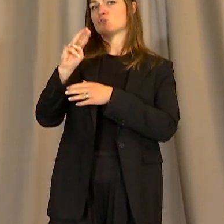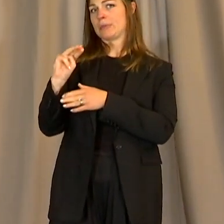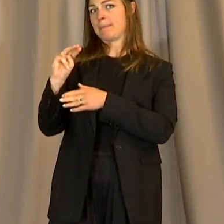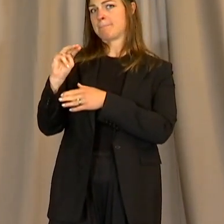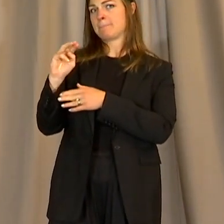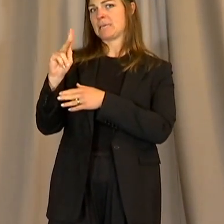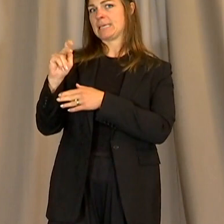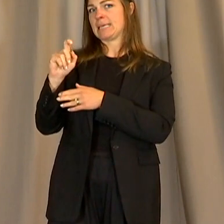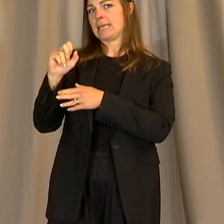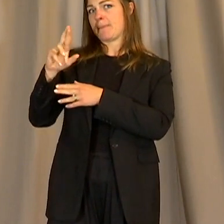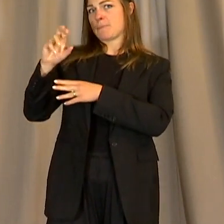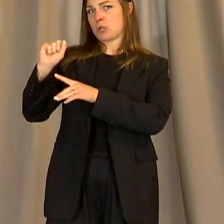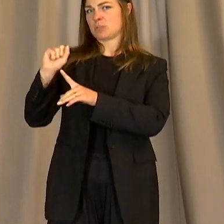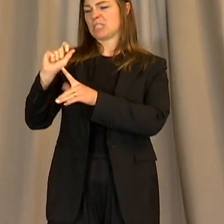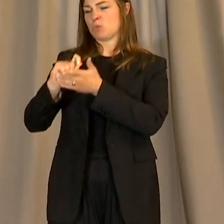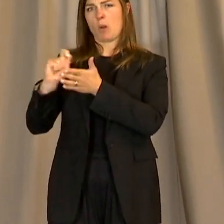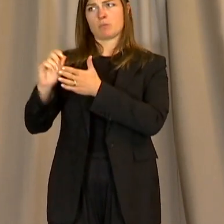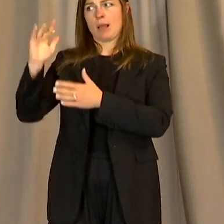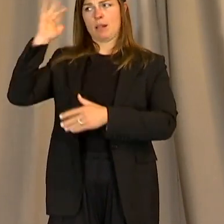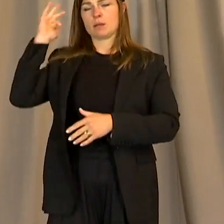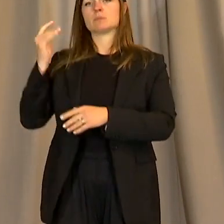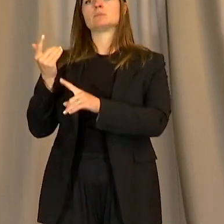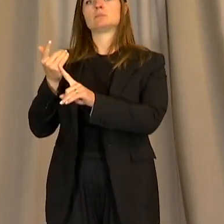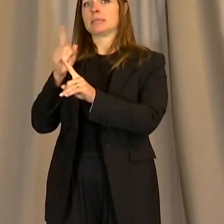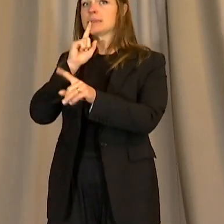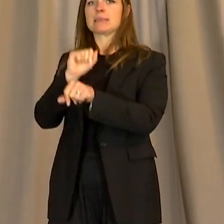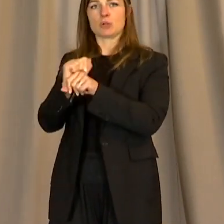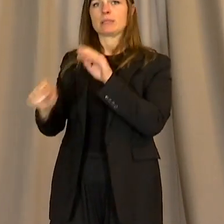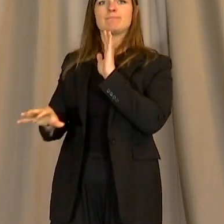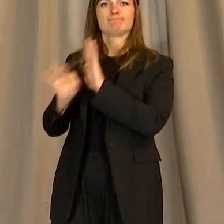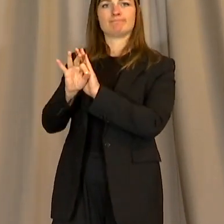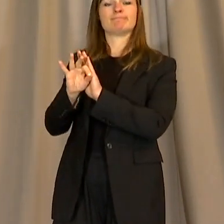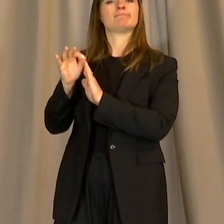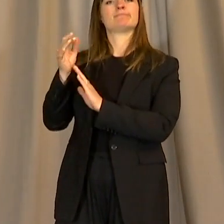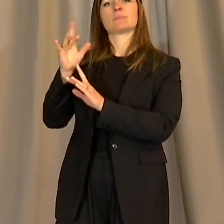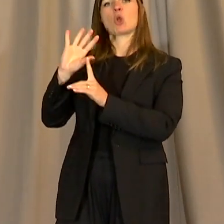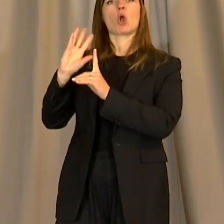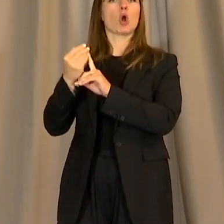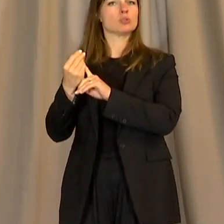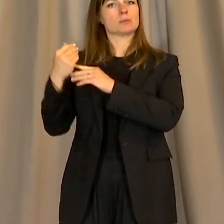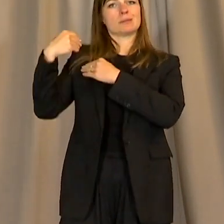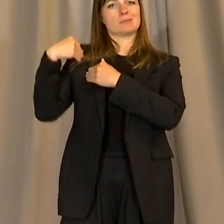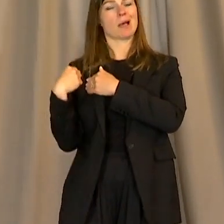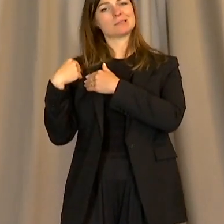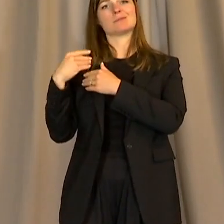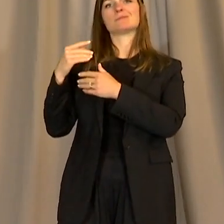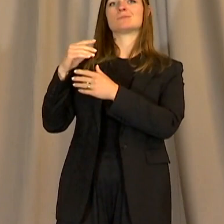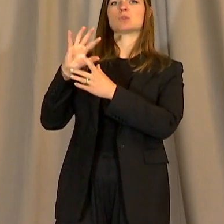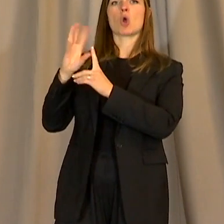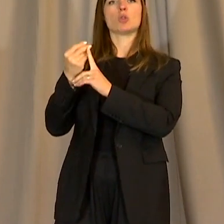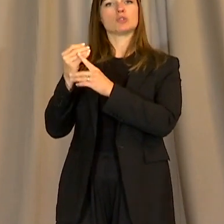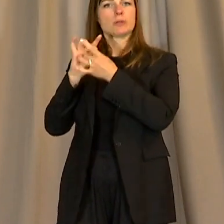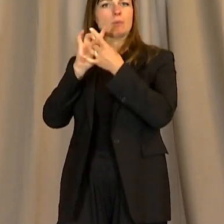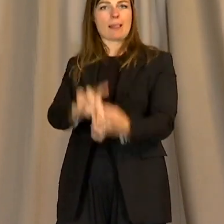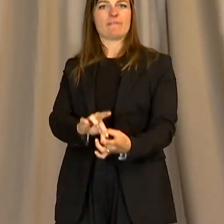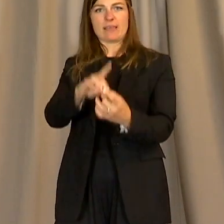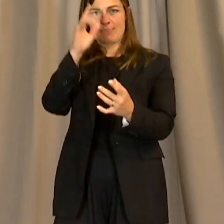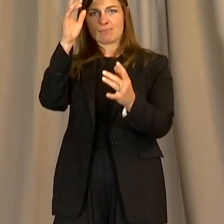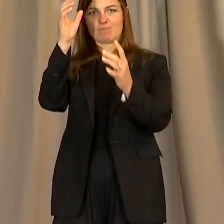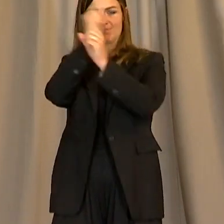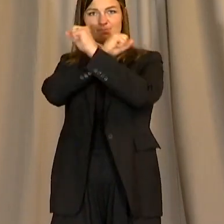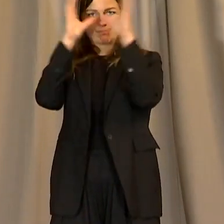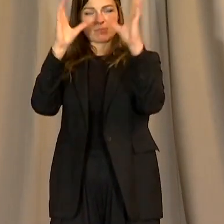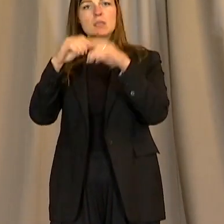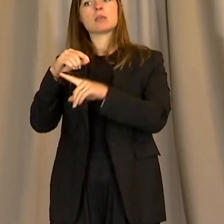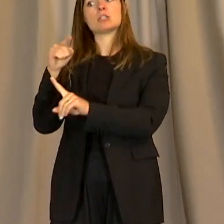literally discovered and then theorized culturally responsive and culturally relevant pedagogy, she told me when I was a grad student